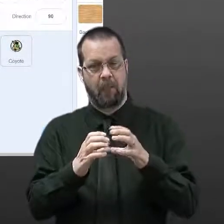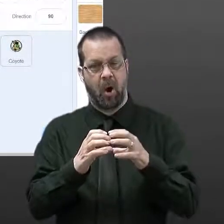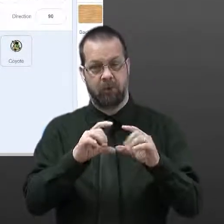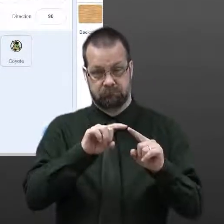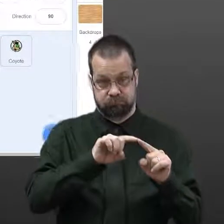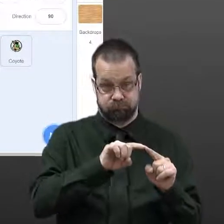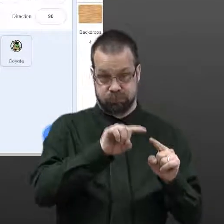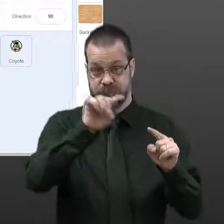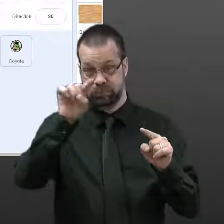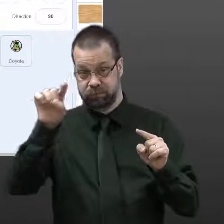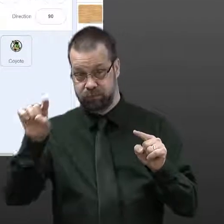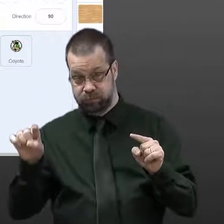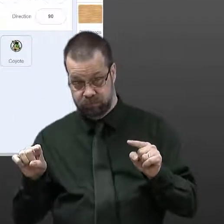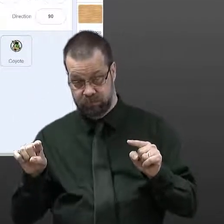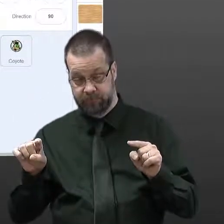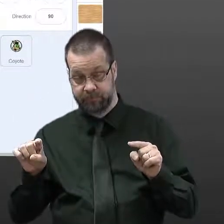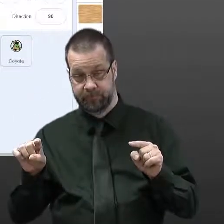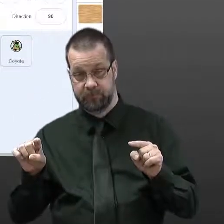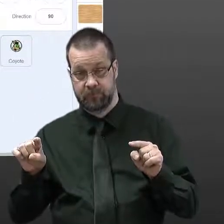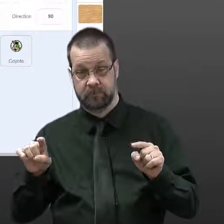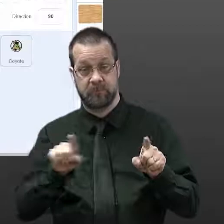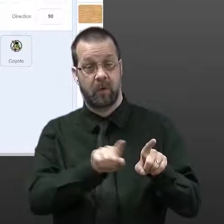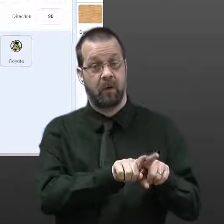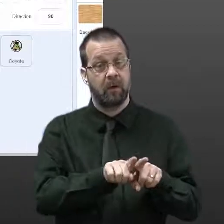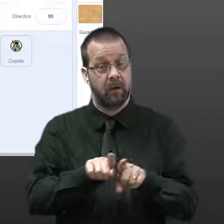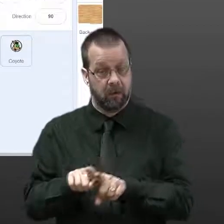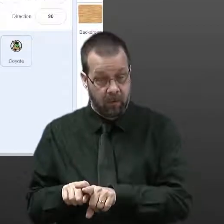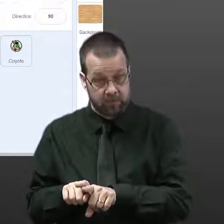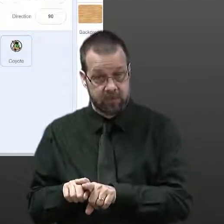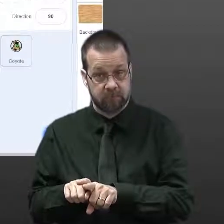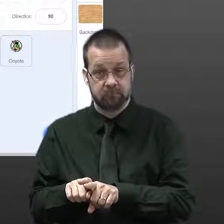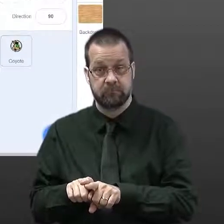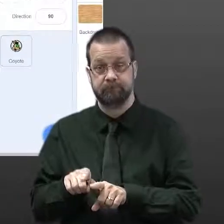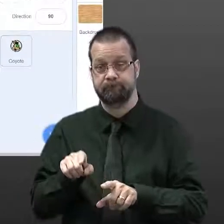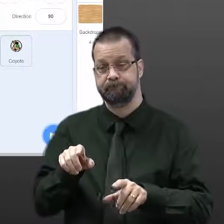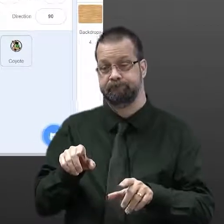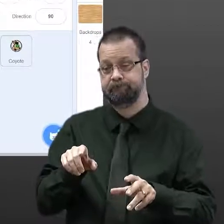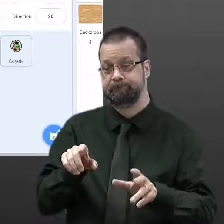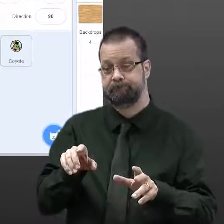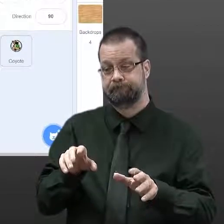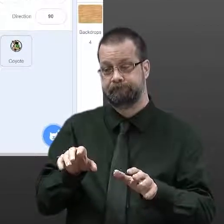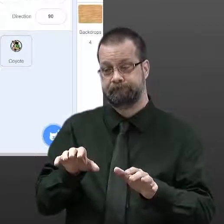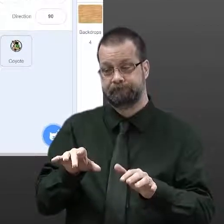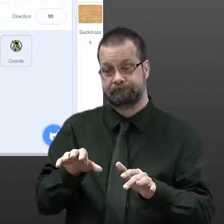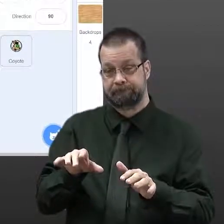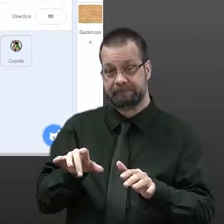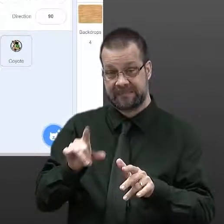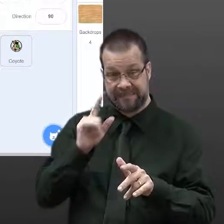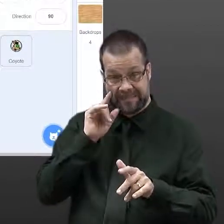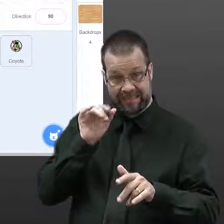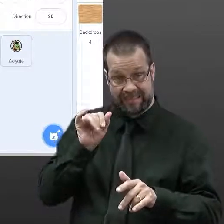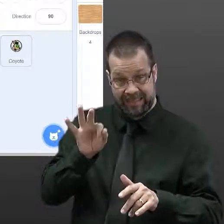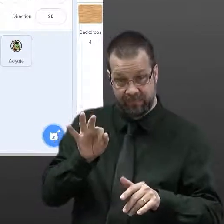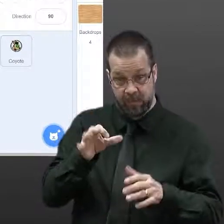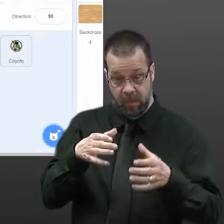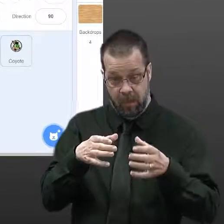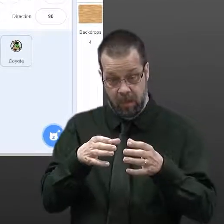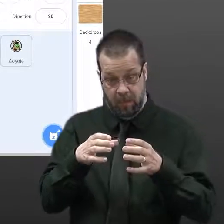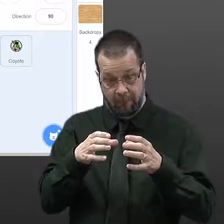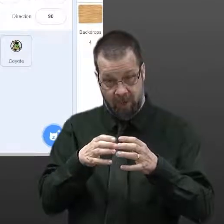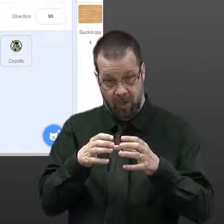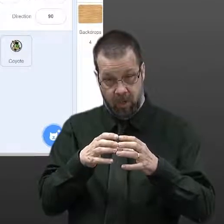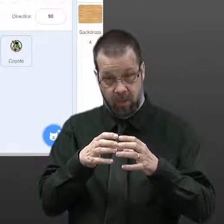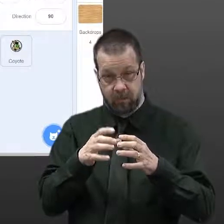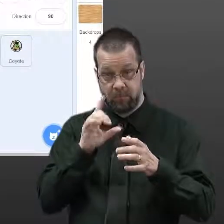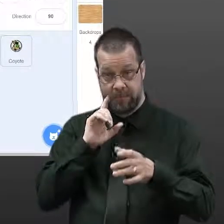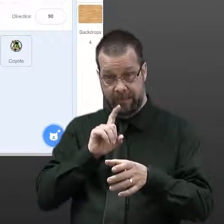arc. And then we are also going to check to see if the ball